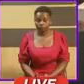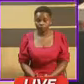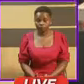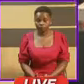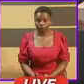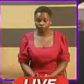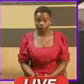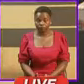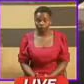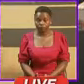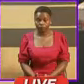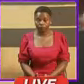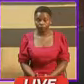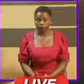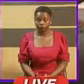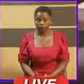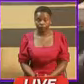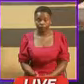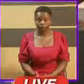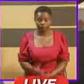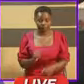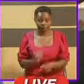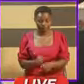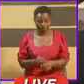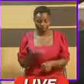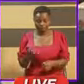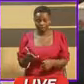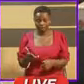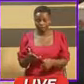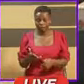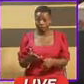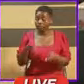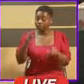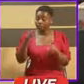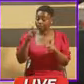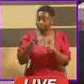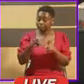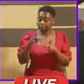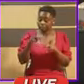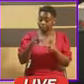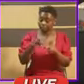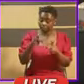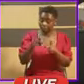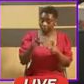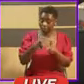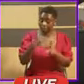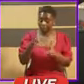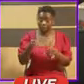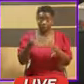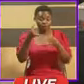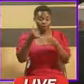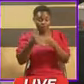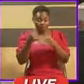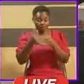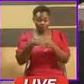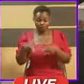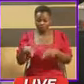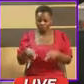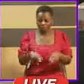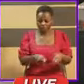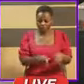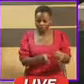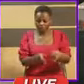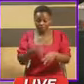Ngene nkolo oba kisolo oba kabaale basobole okuba nabo nga bali wala amakubo gayita mu bibira n'awalala ne beerabya nti